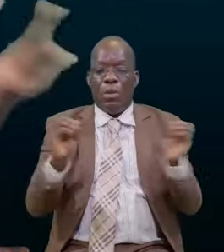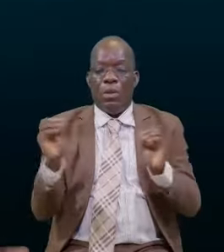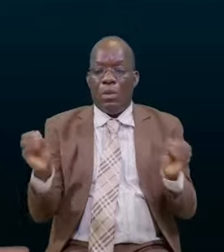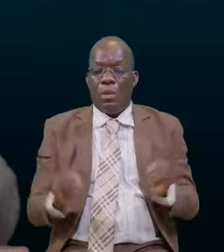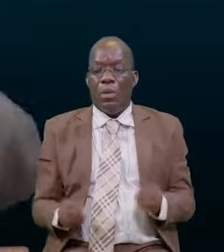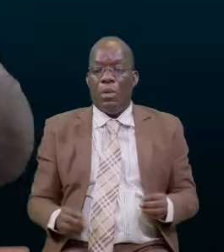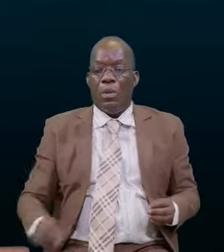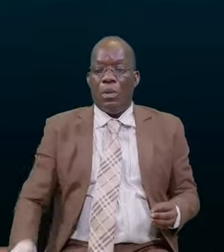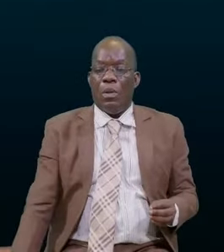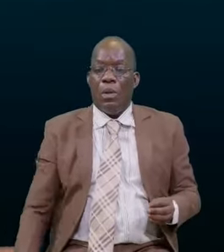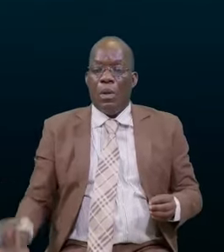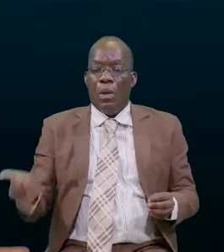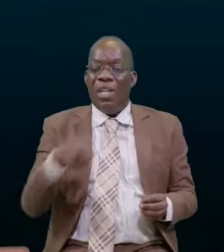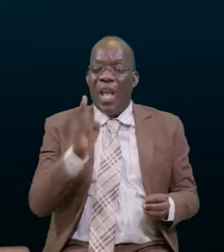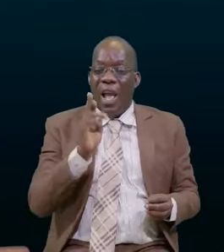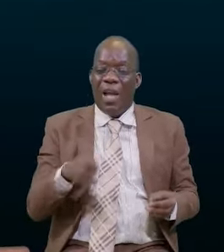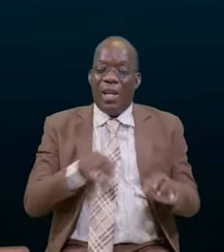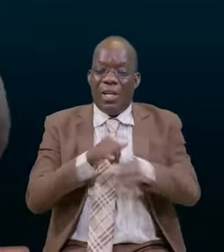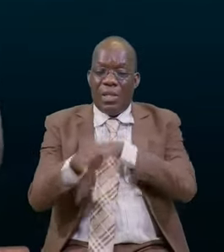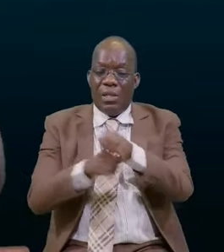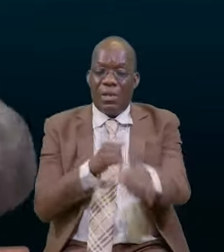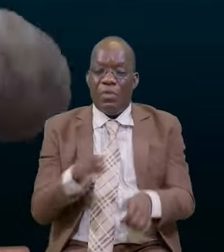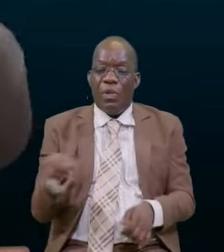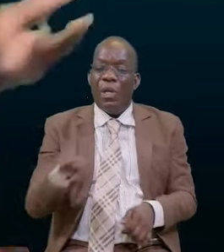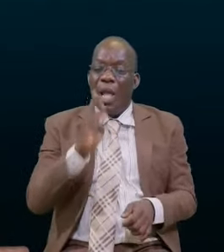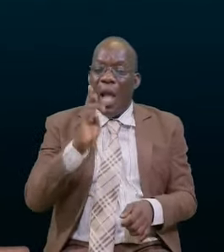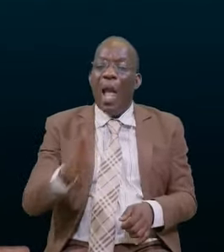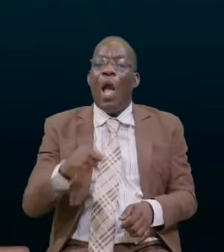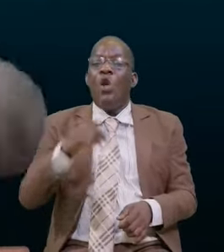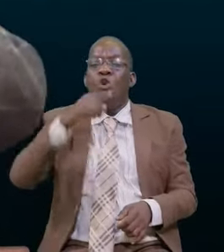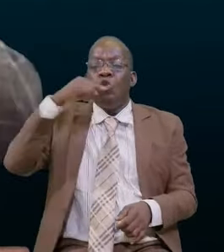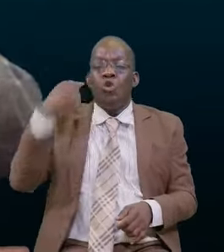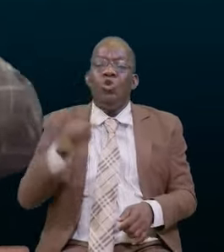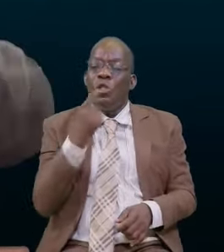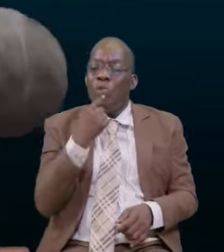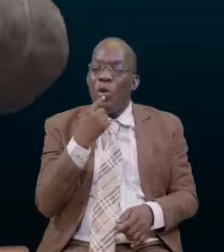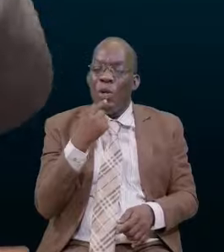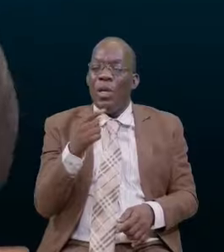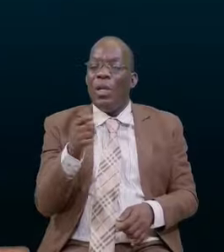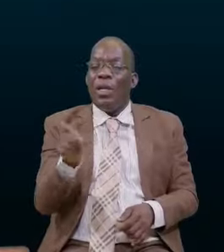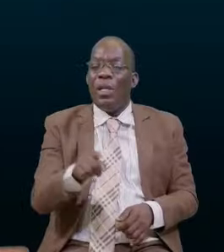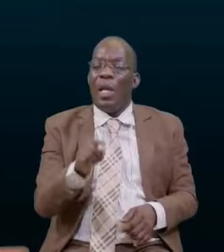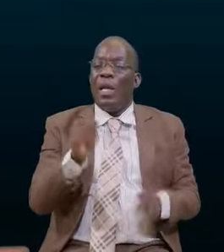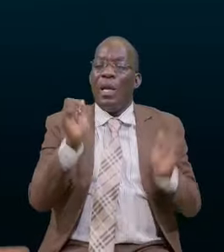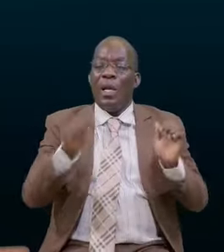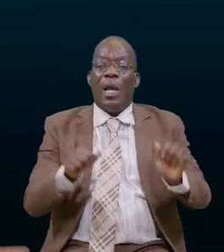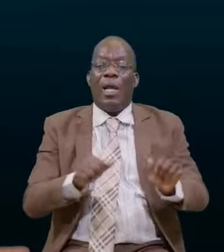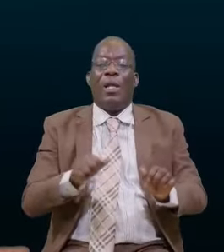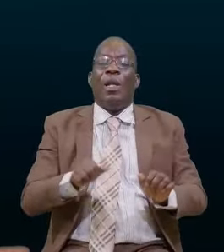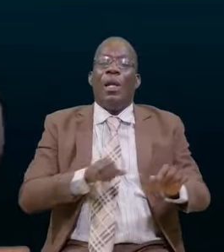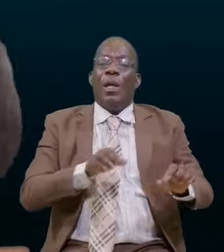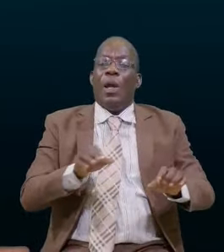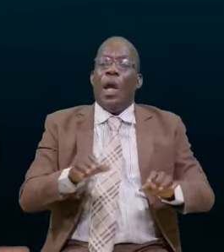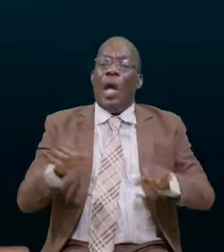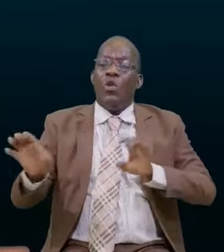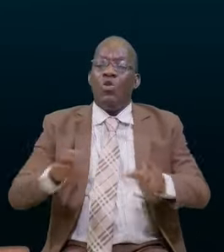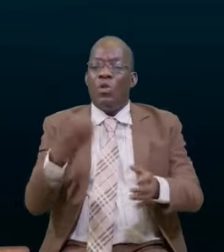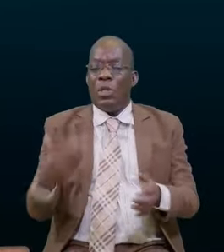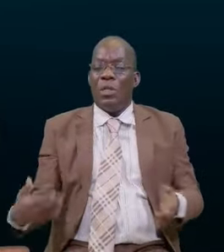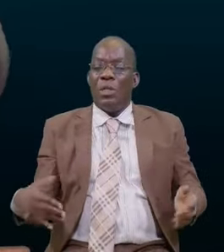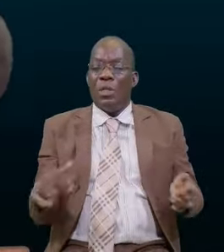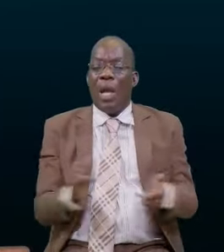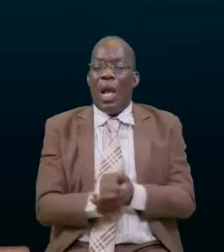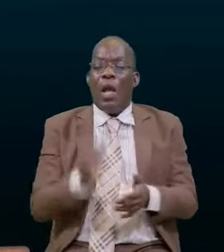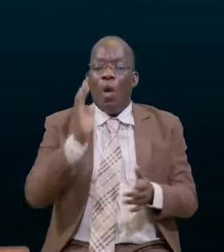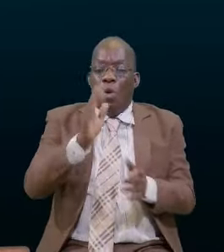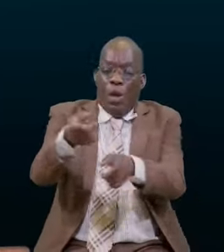corny they are crafty they are sweet coated they are very charismatic they can speak in the very sugar coat word to entice